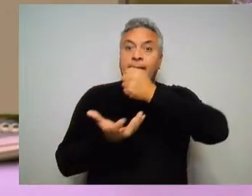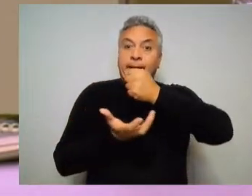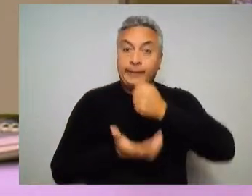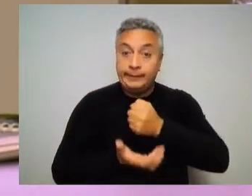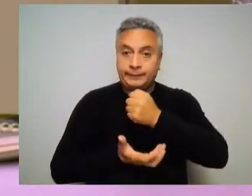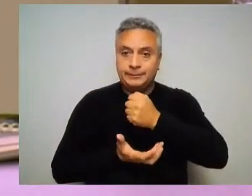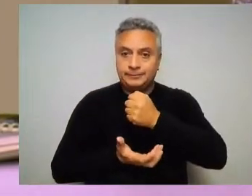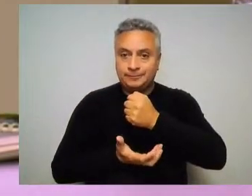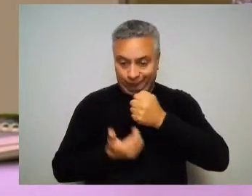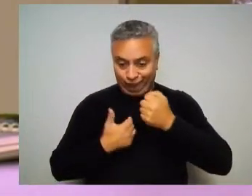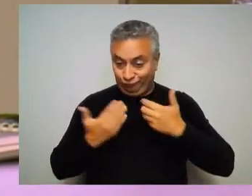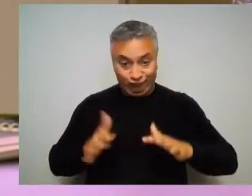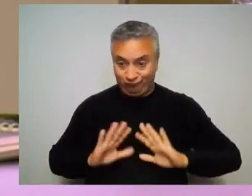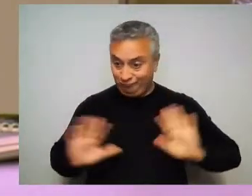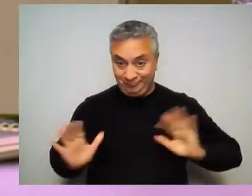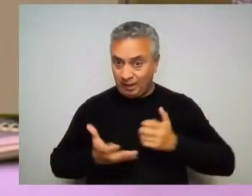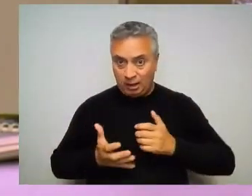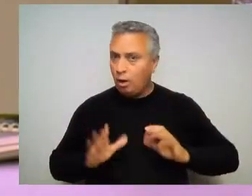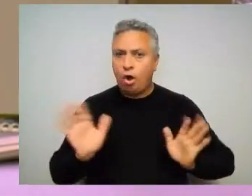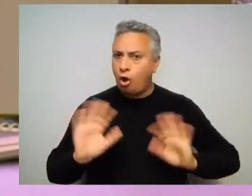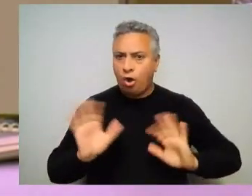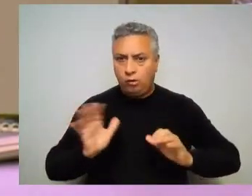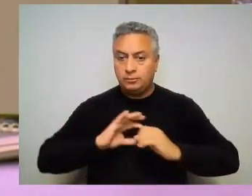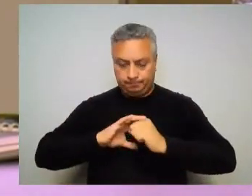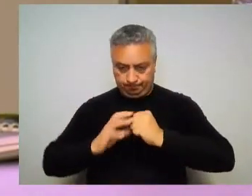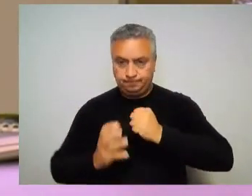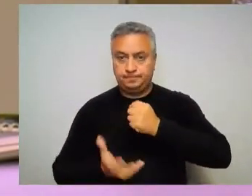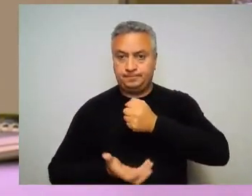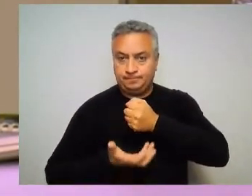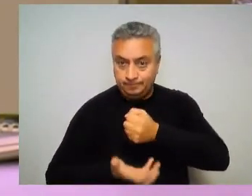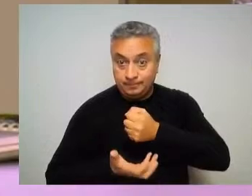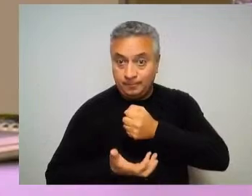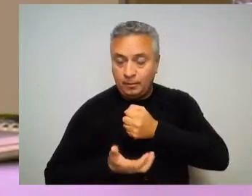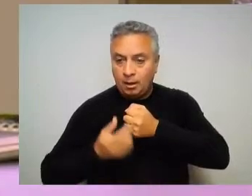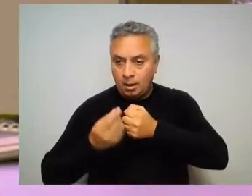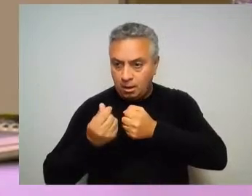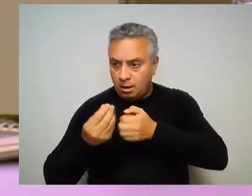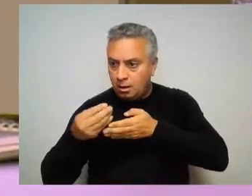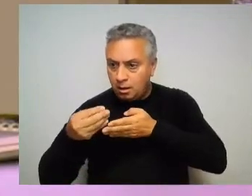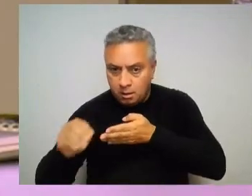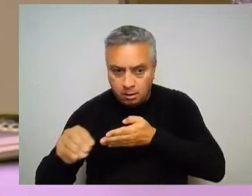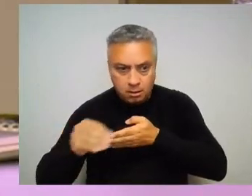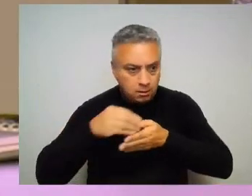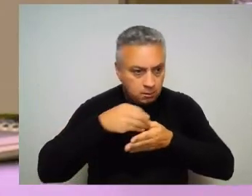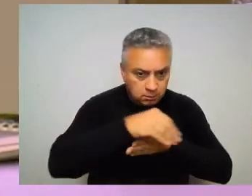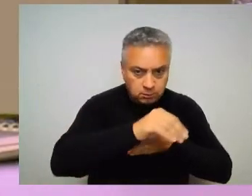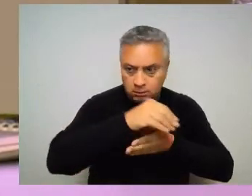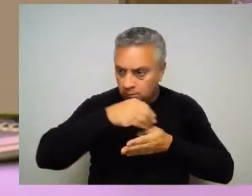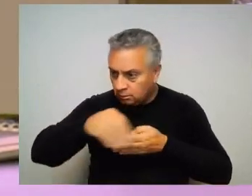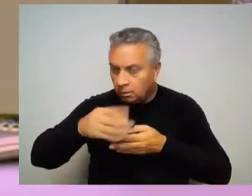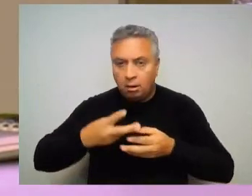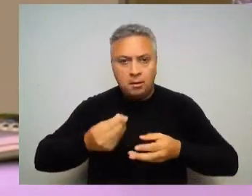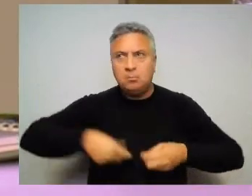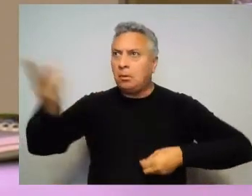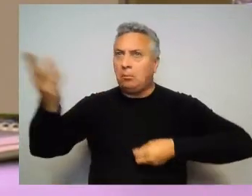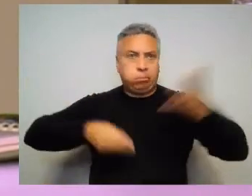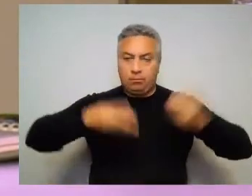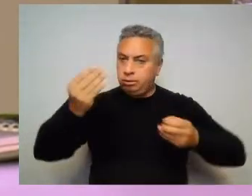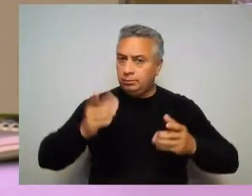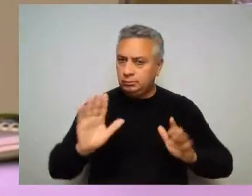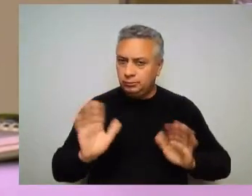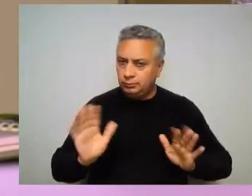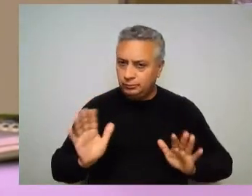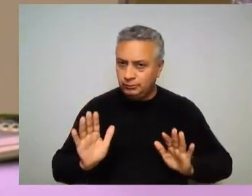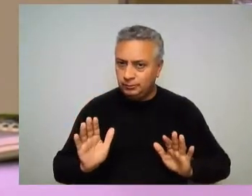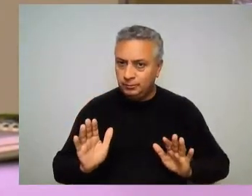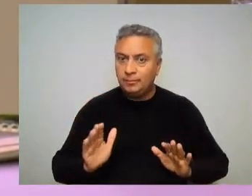them? So the issue is how to incorporate those resources. So as I said, we are facing a complex world with complex